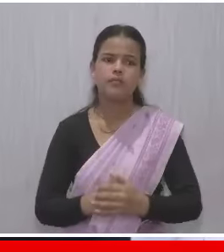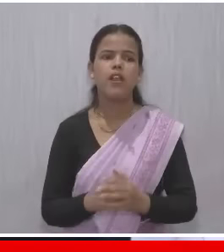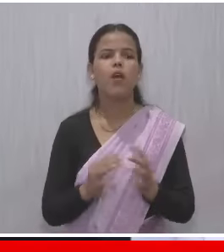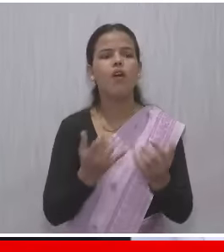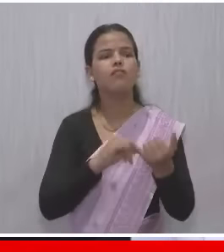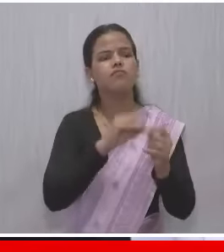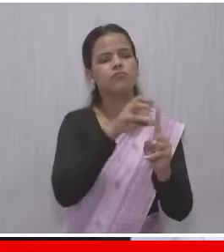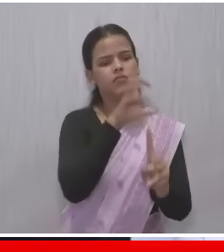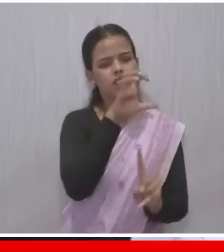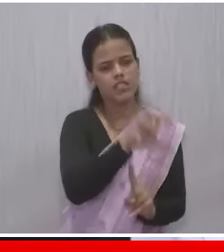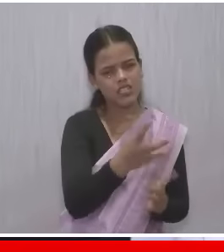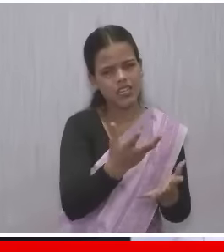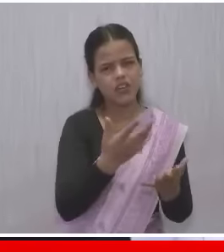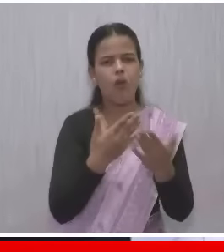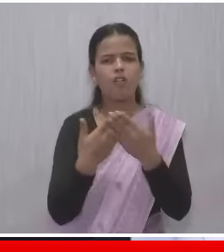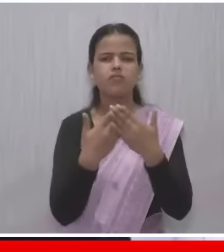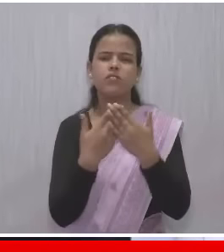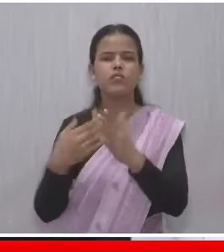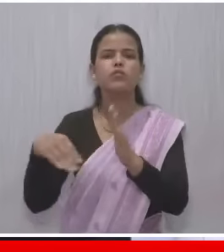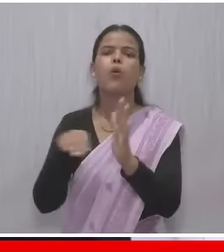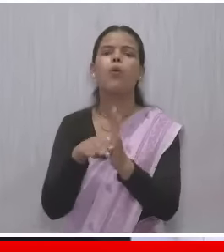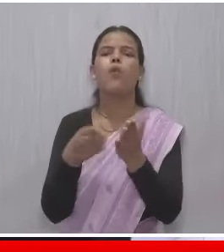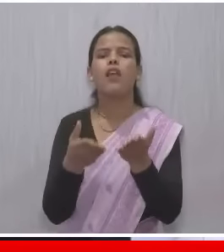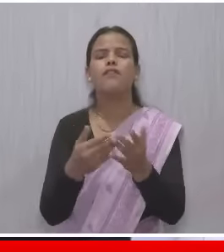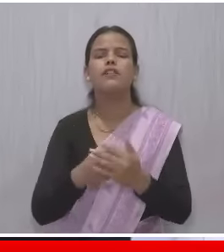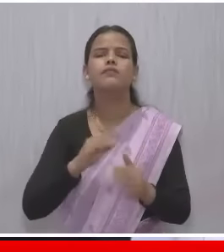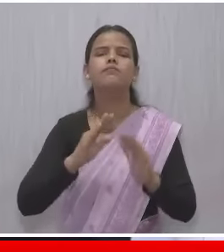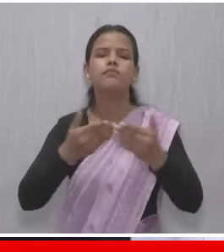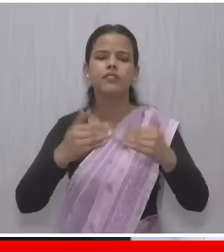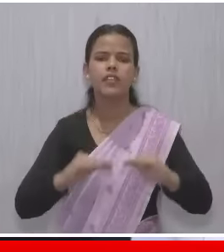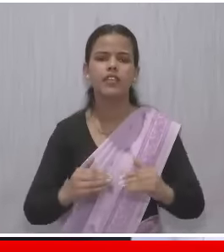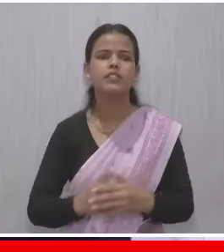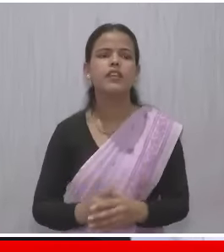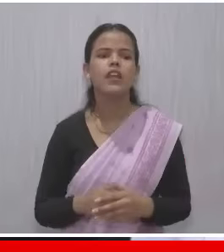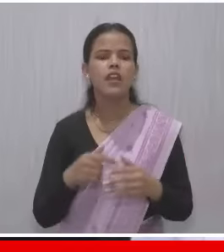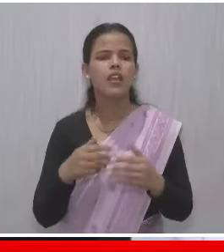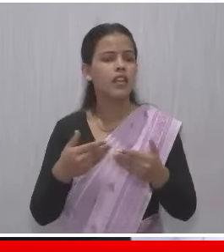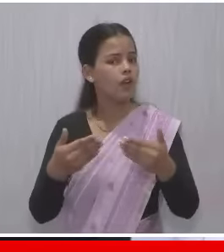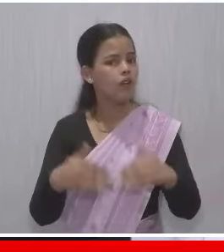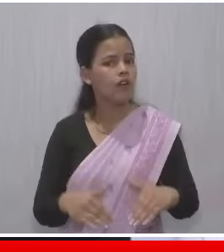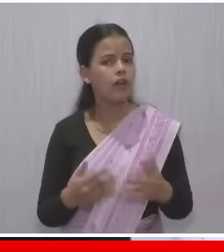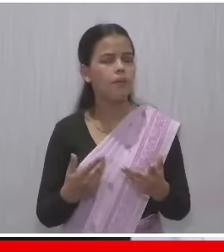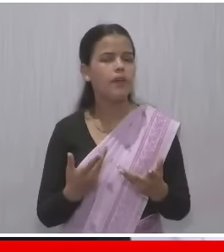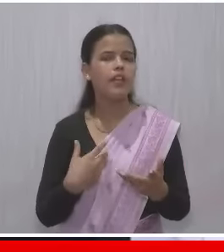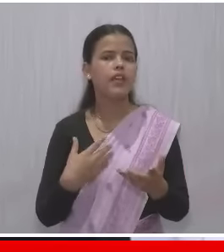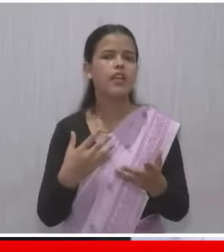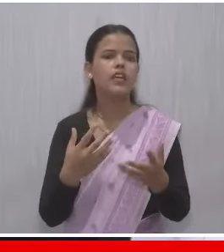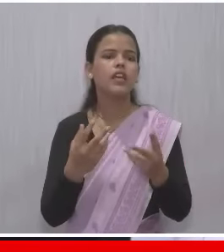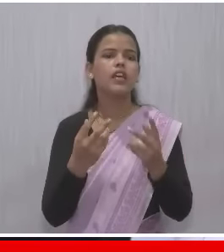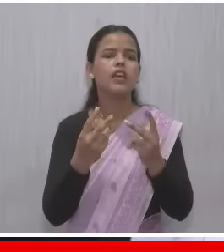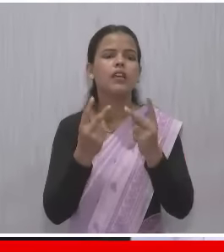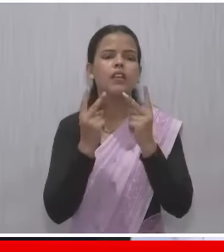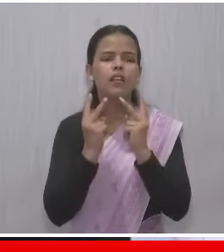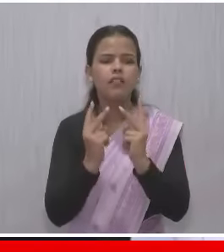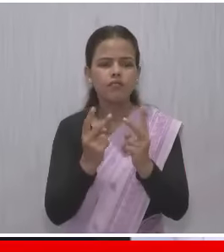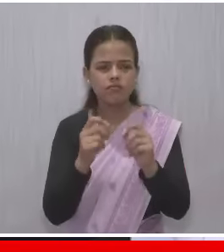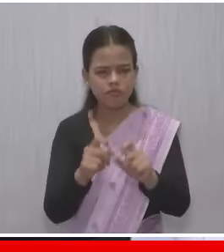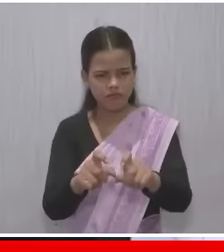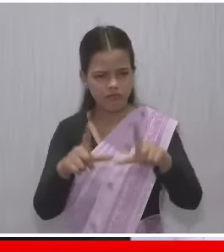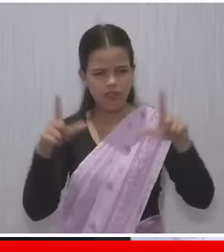and school levels. Next. Now coming to the overview of